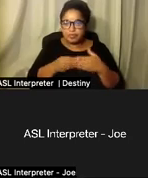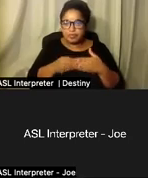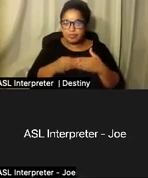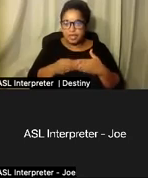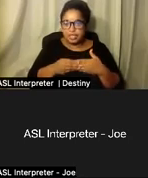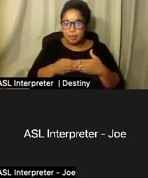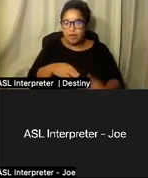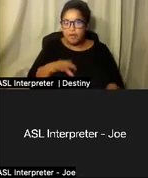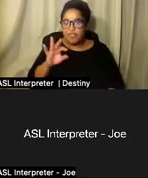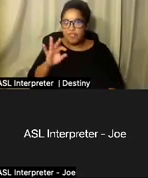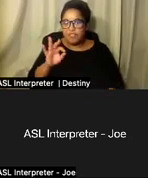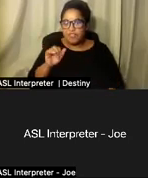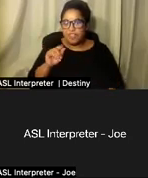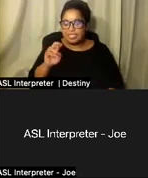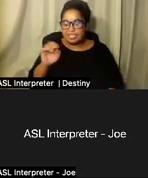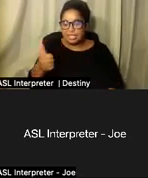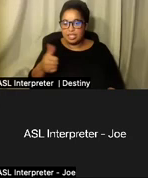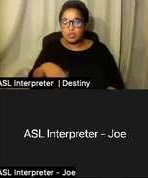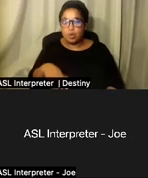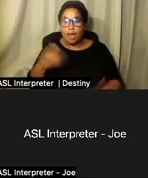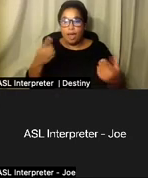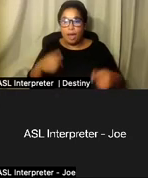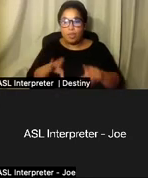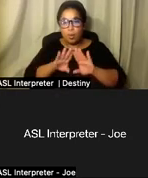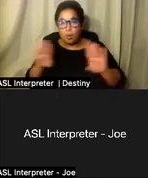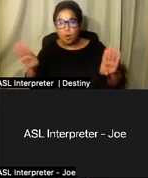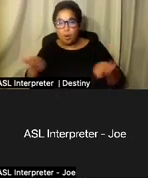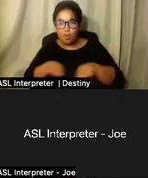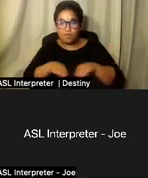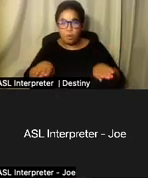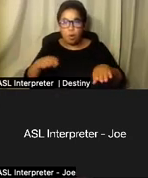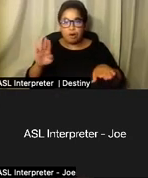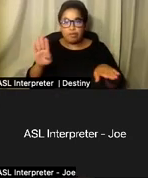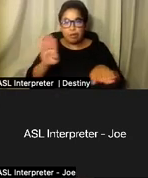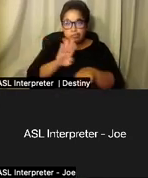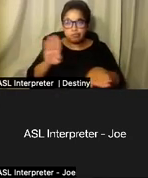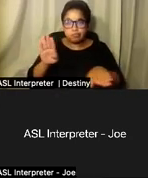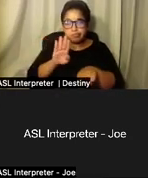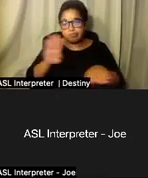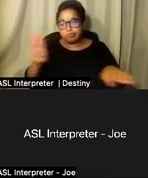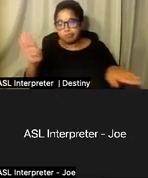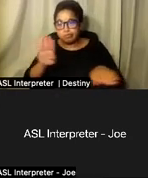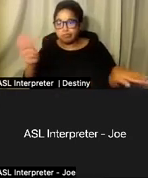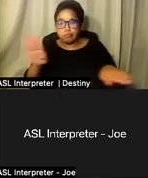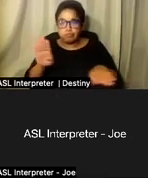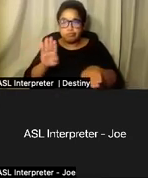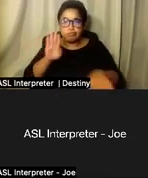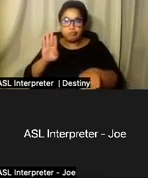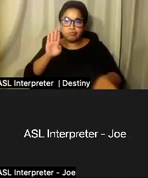fastening. So it allows the wall and the floor to move in opposite directions in earthquakes. Very